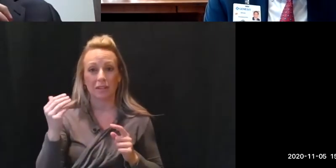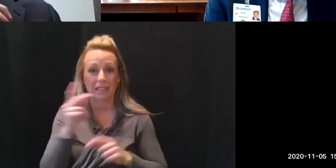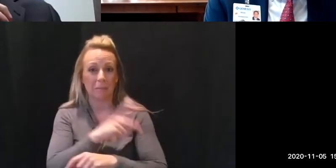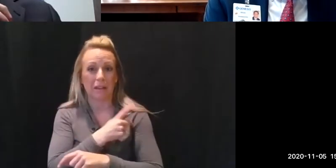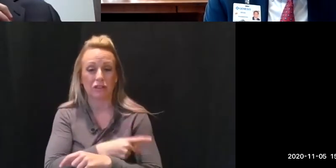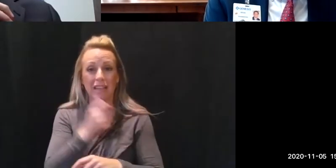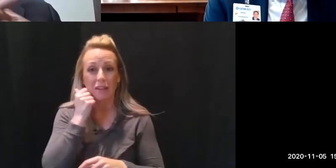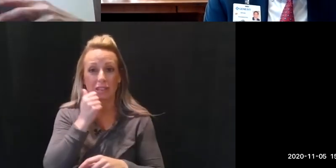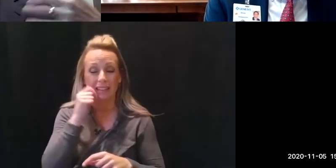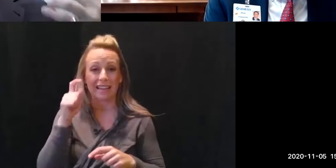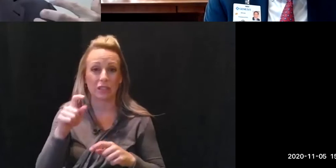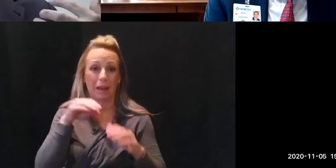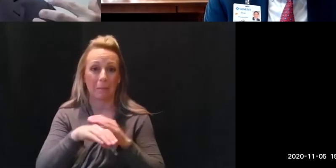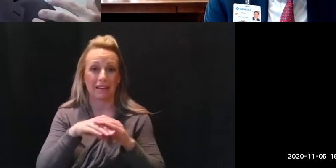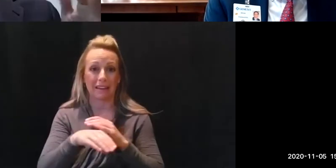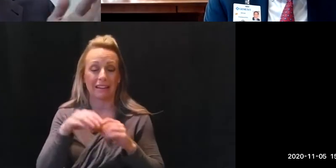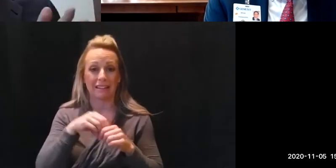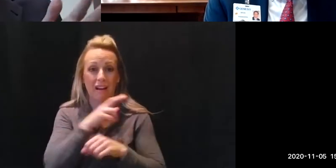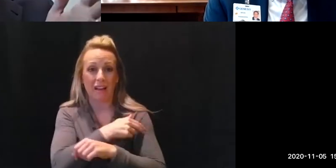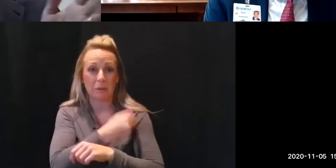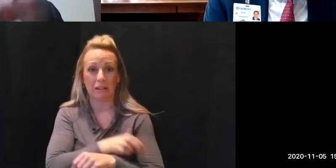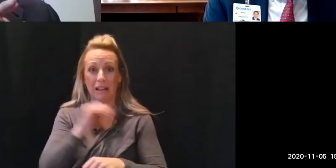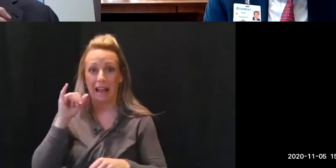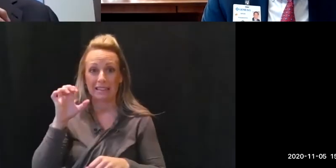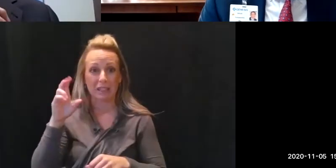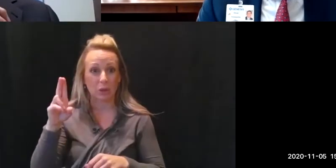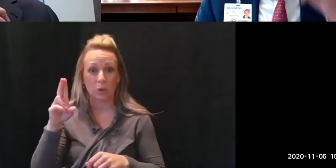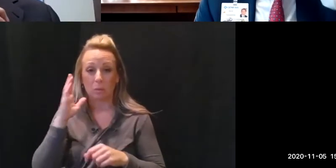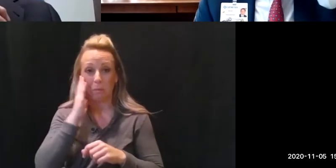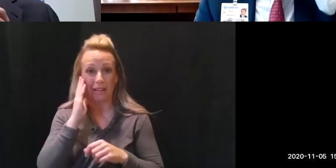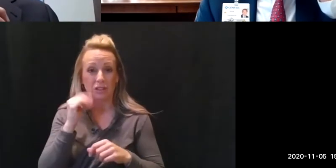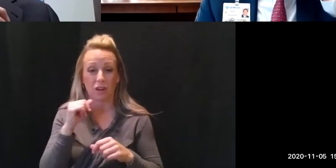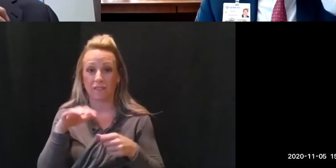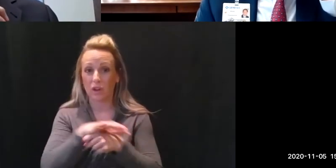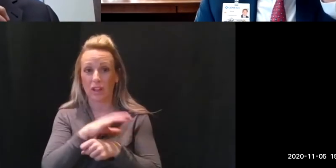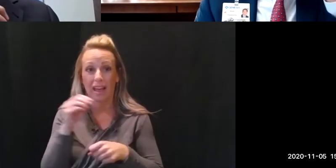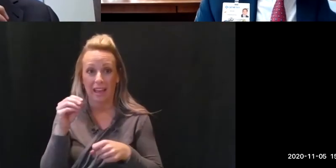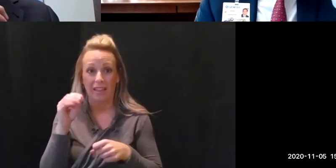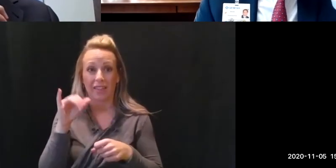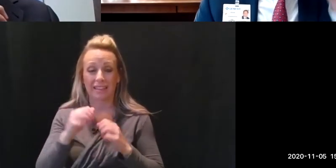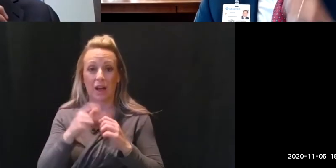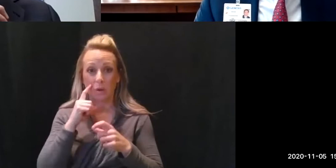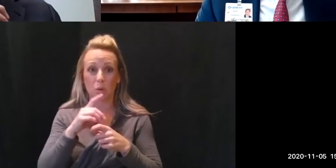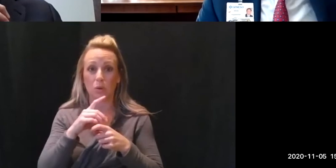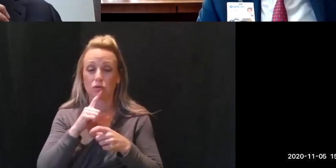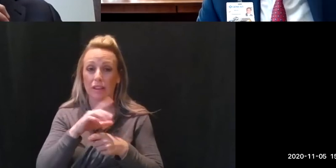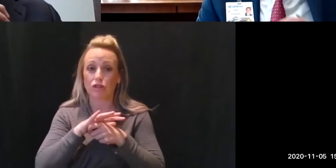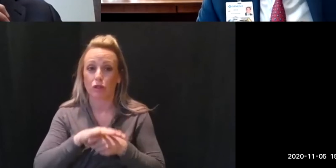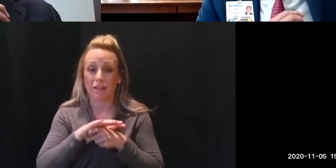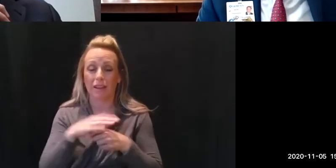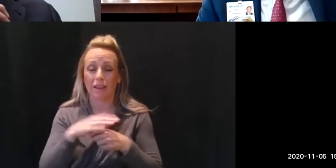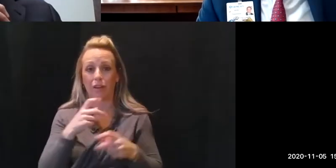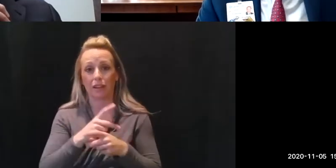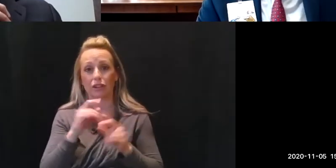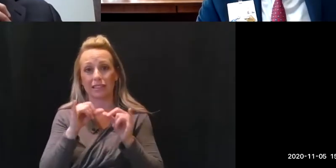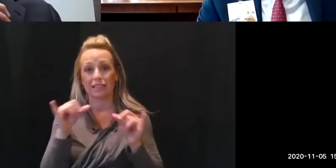admitted to the hospital. Our ICU beds are full. We're going into our surge plan, and that's how you stress the healthcare system. We also